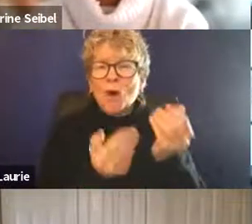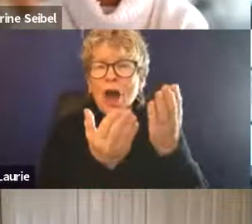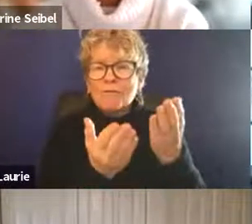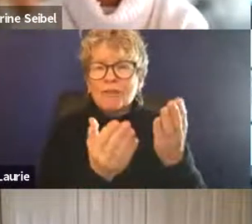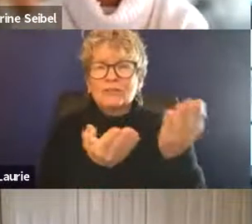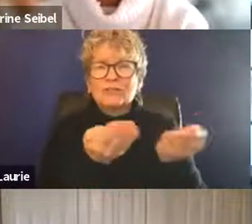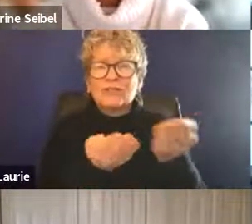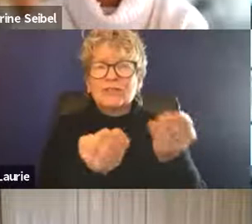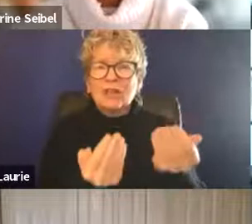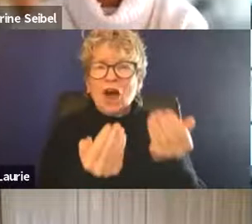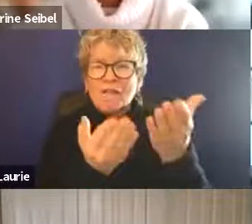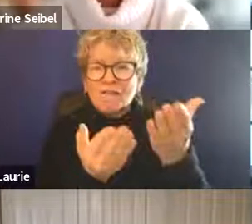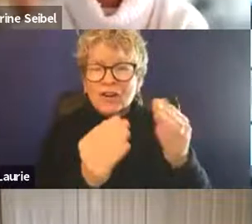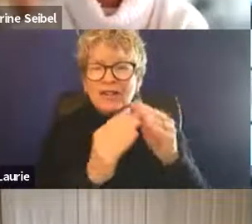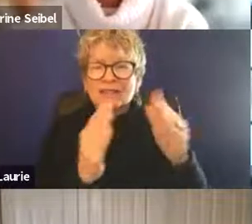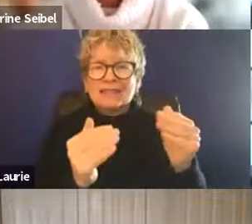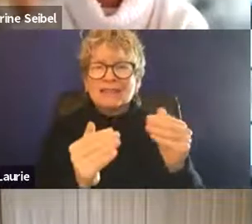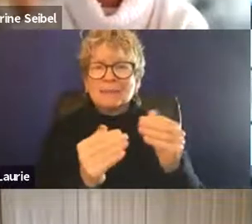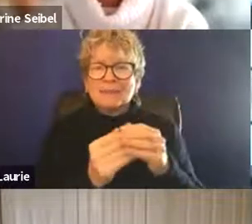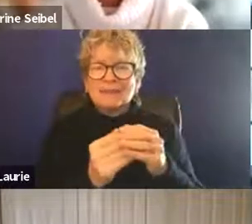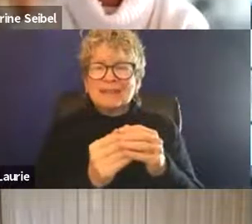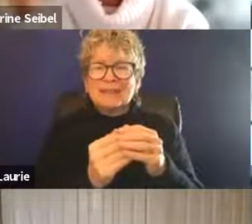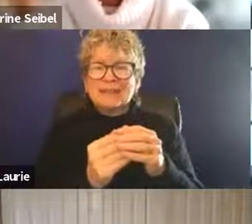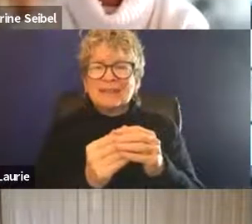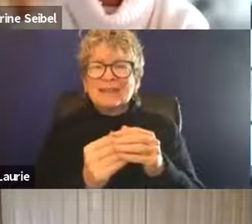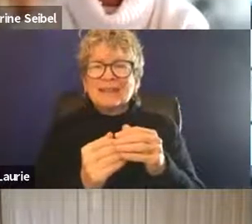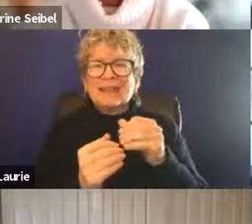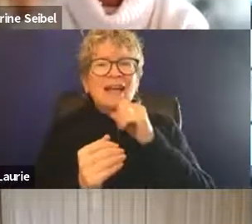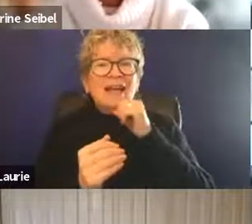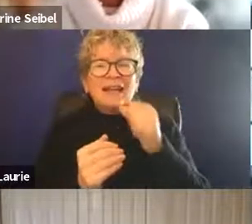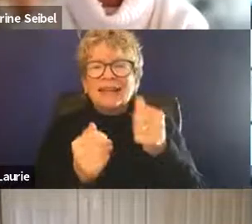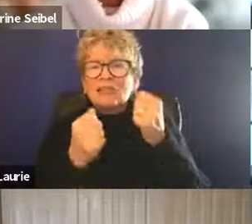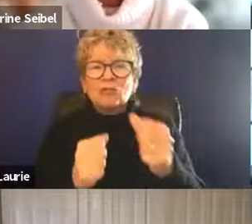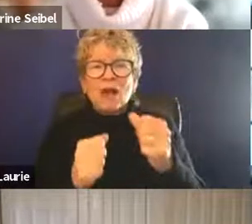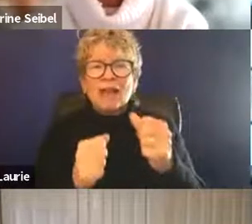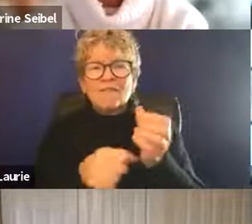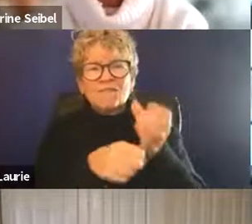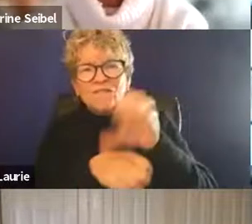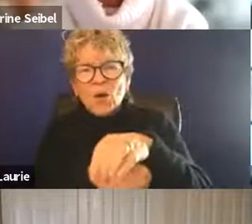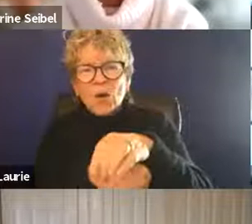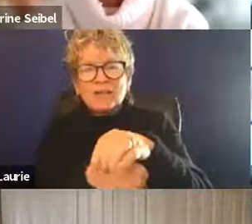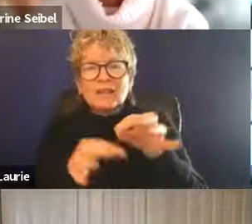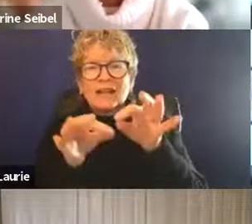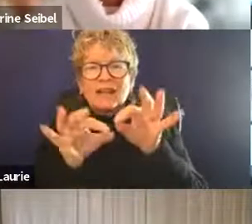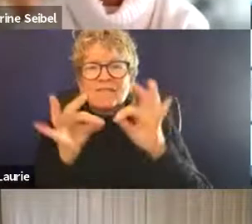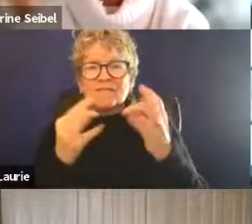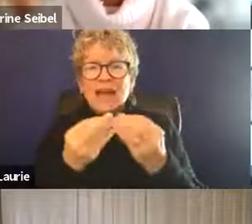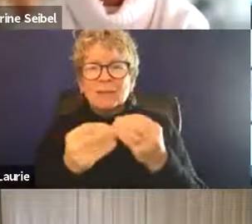services and didn't try to pound around family into the square hole of what was